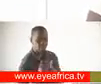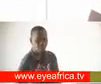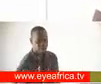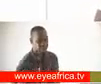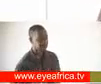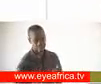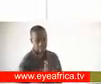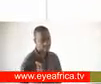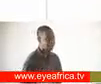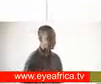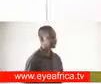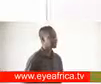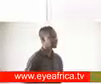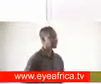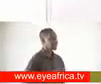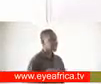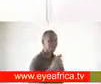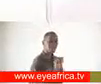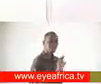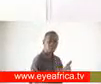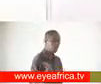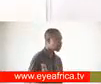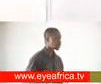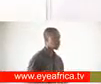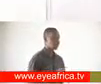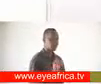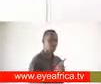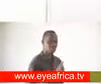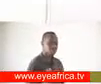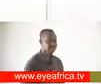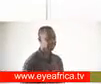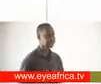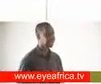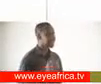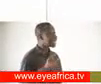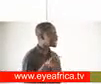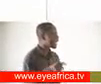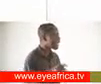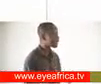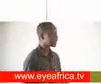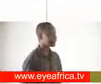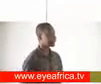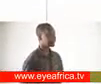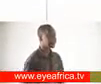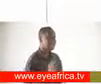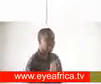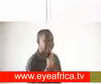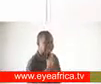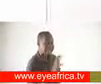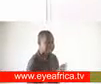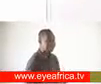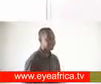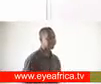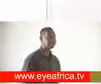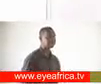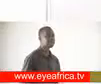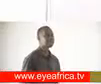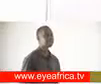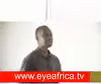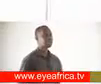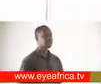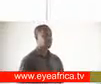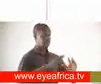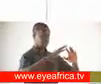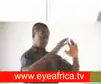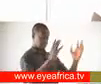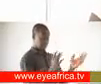words, like do not, don't, that's, instead of that is. So the